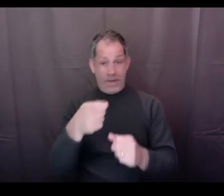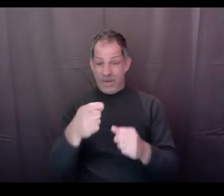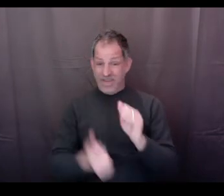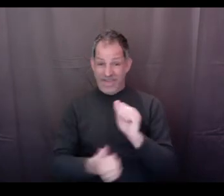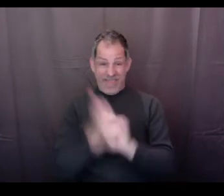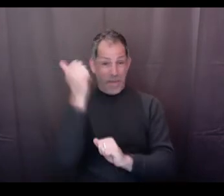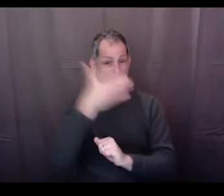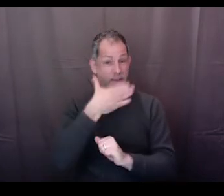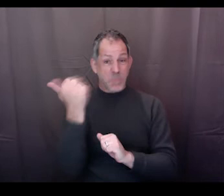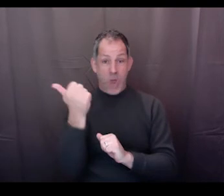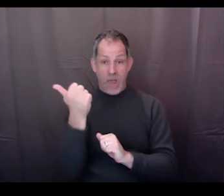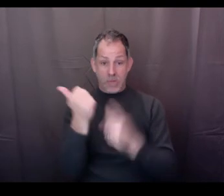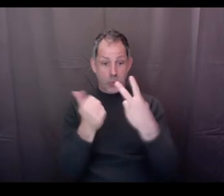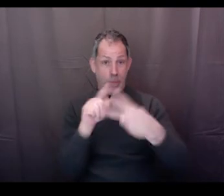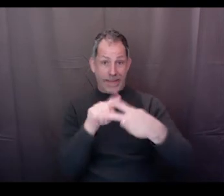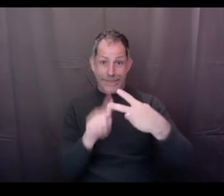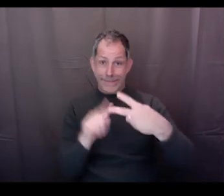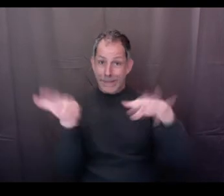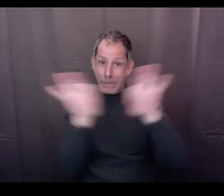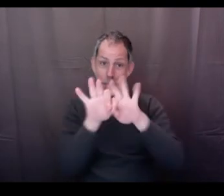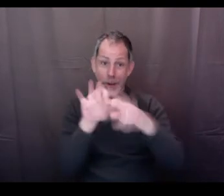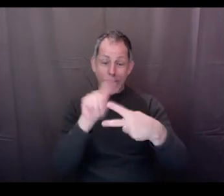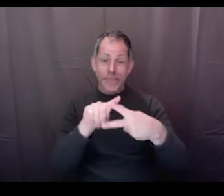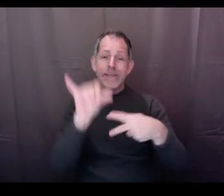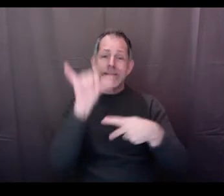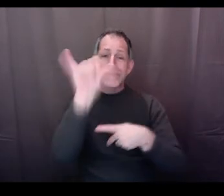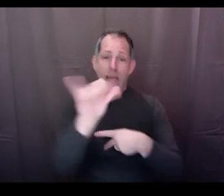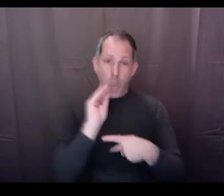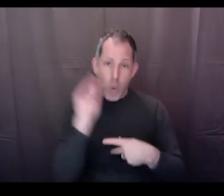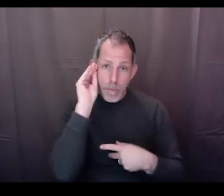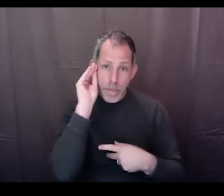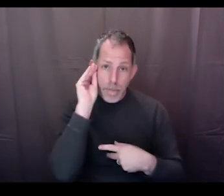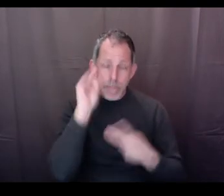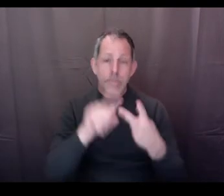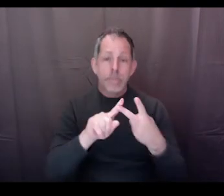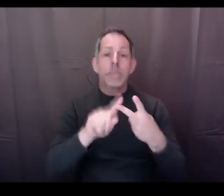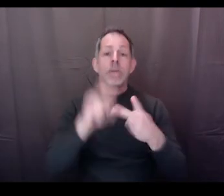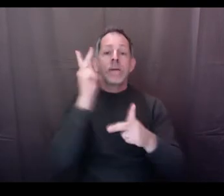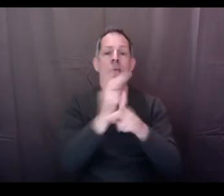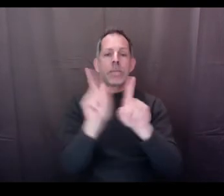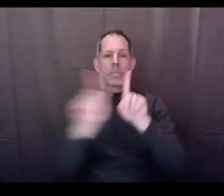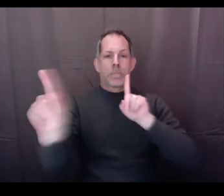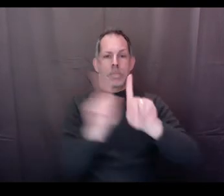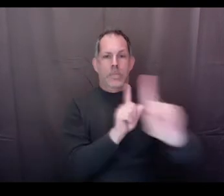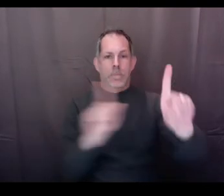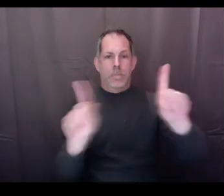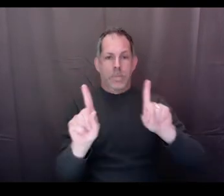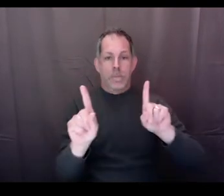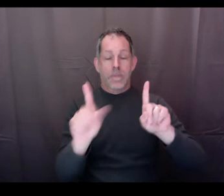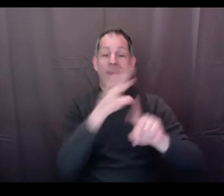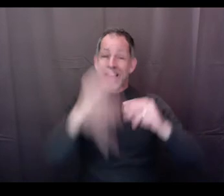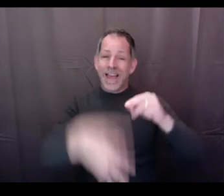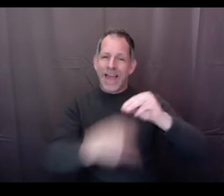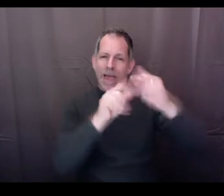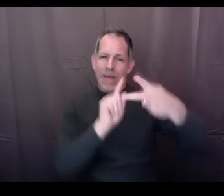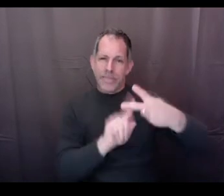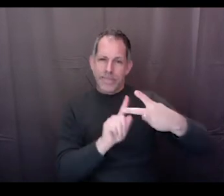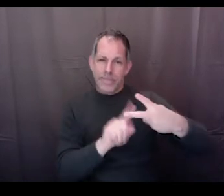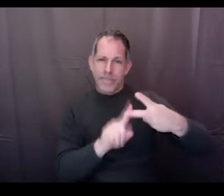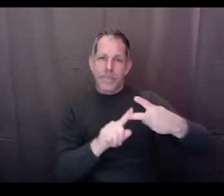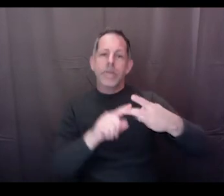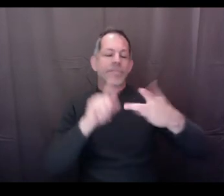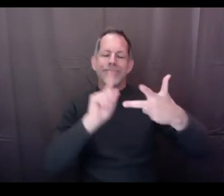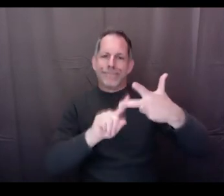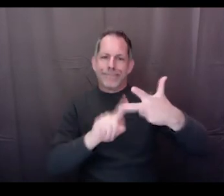home, staying 6 feet away from people when you do go out, and cloth face coverings. Because the last column, the duration